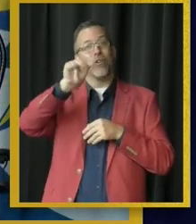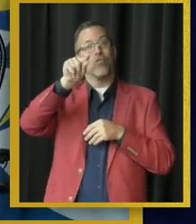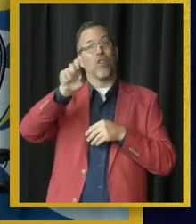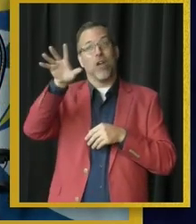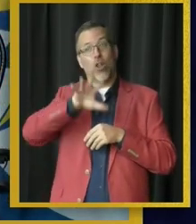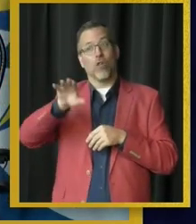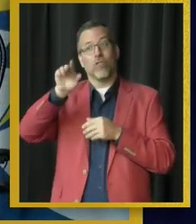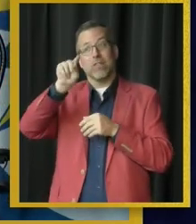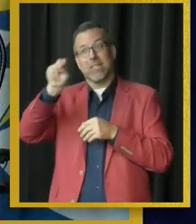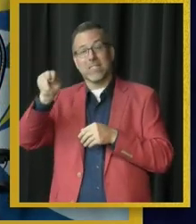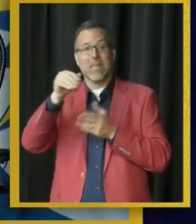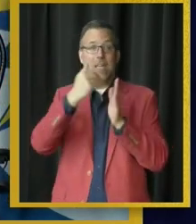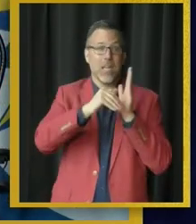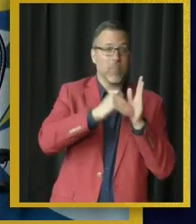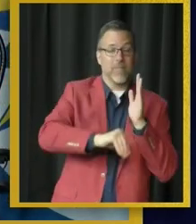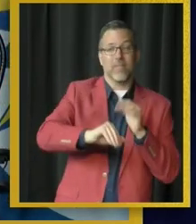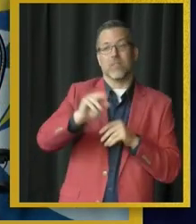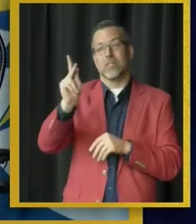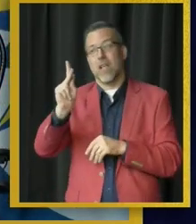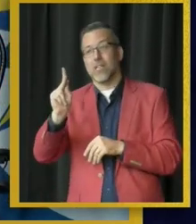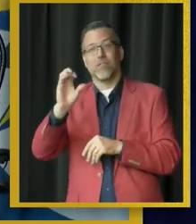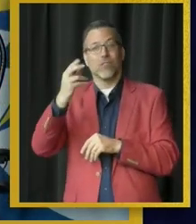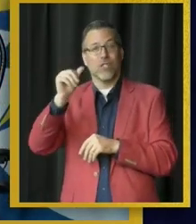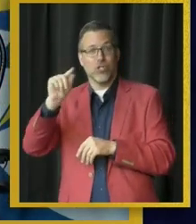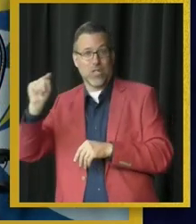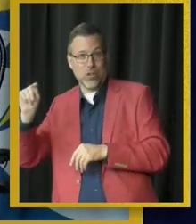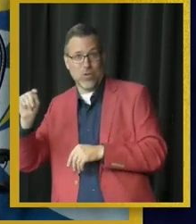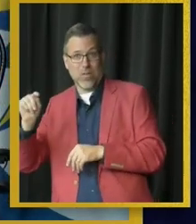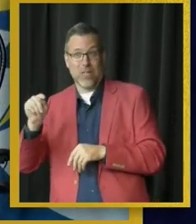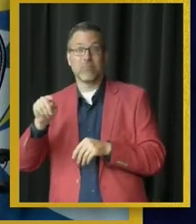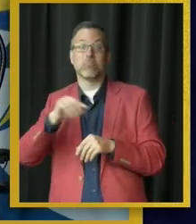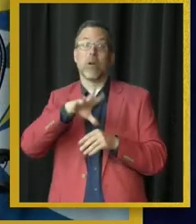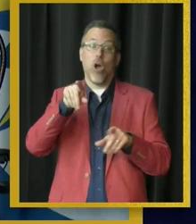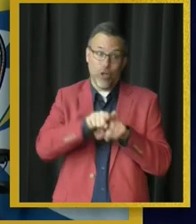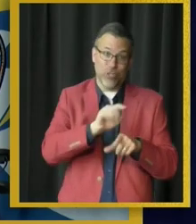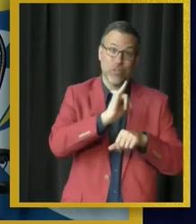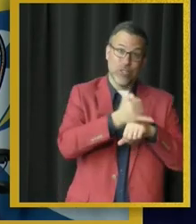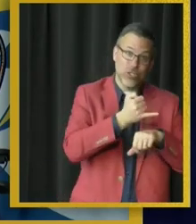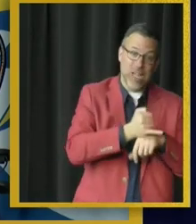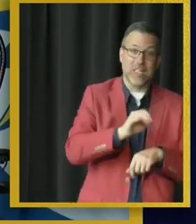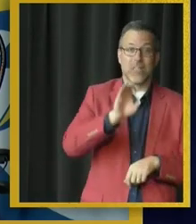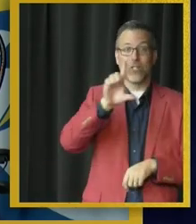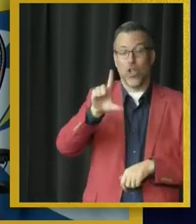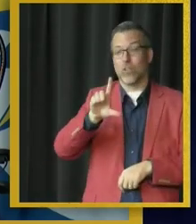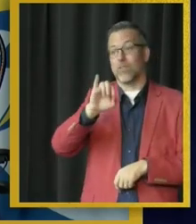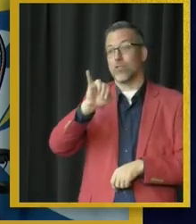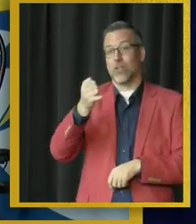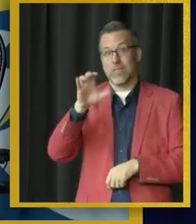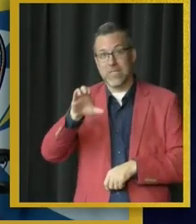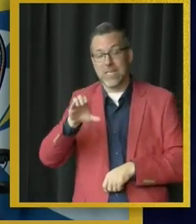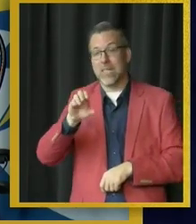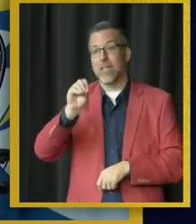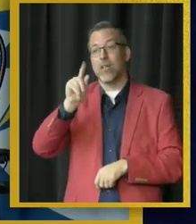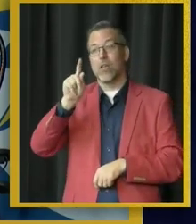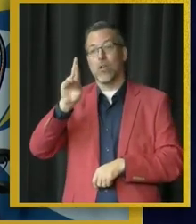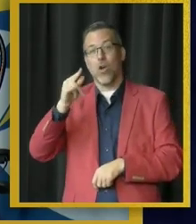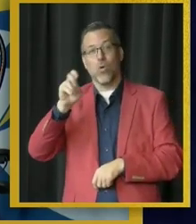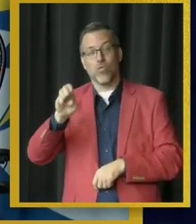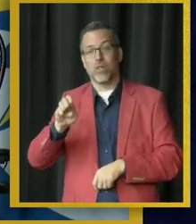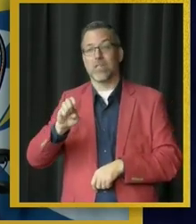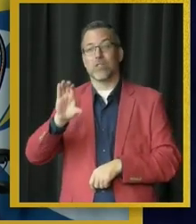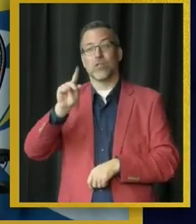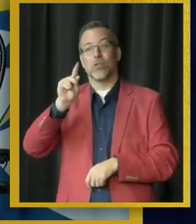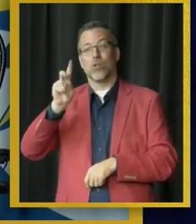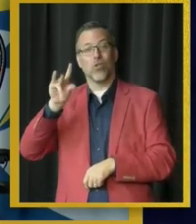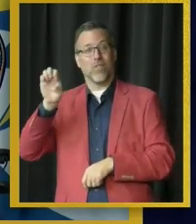Tennessee. Memphis, Knoxville, Chattanooga, much less Jackson, Clarksville, Johnson City, Oak Ridge, Cookeville.